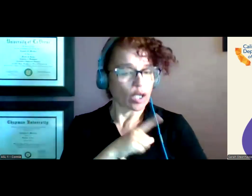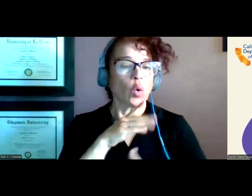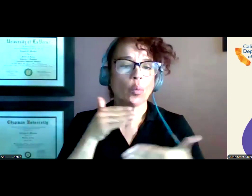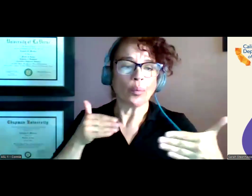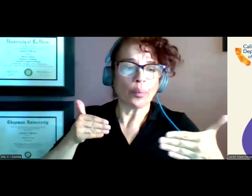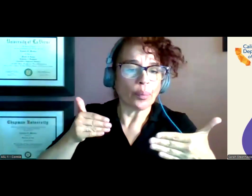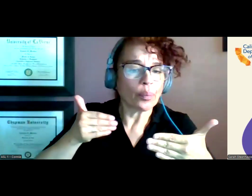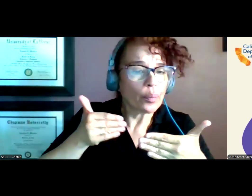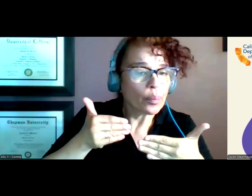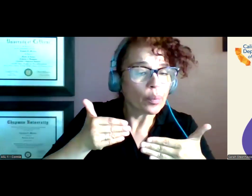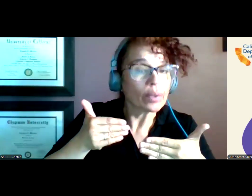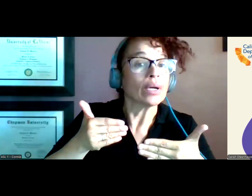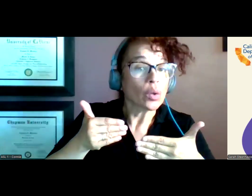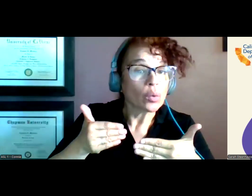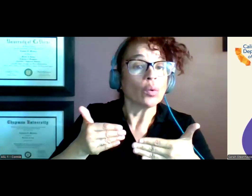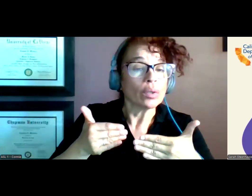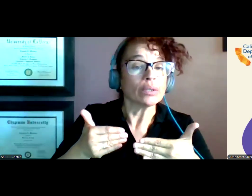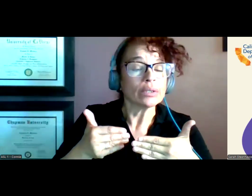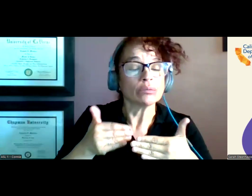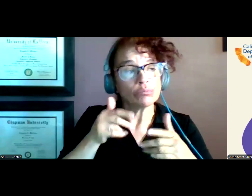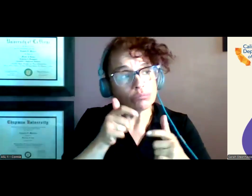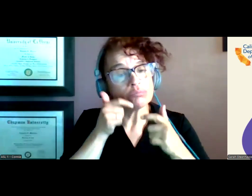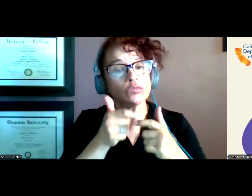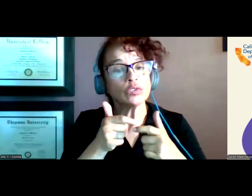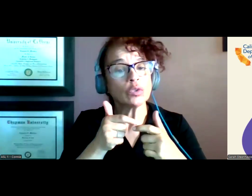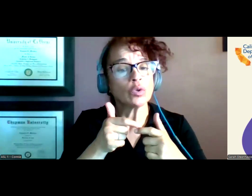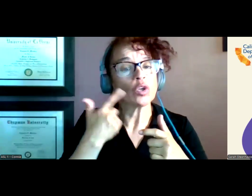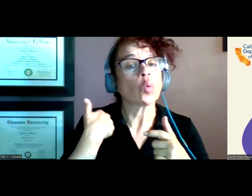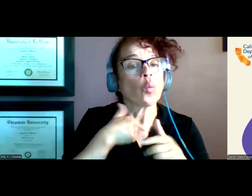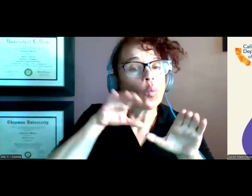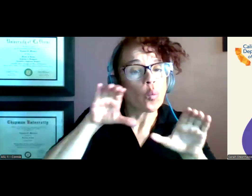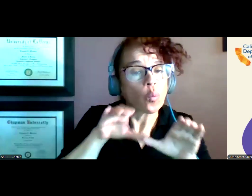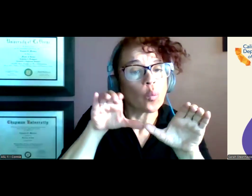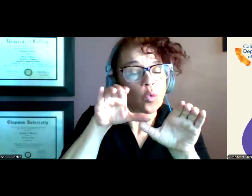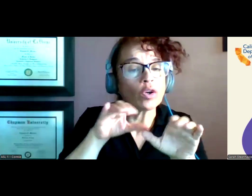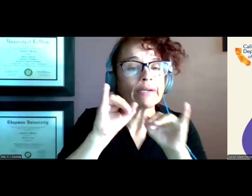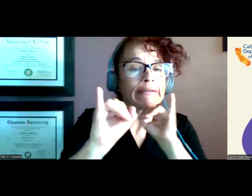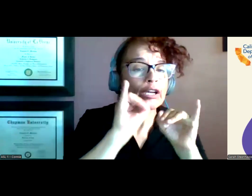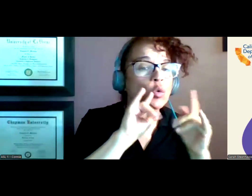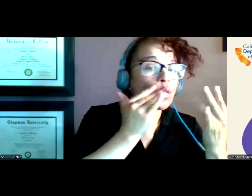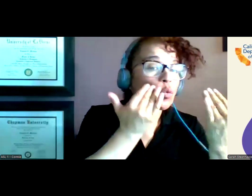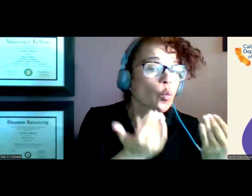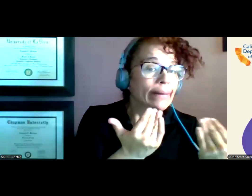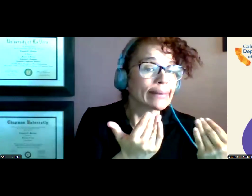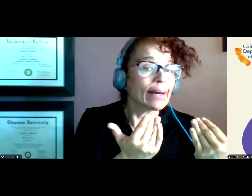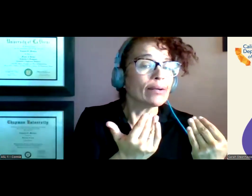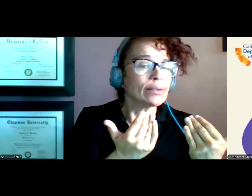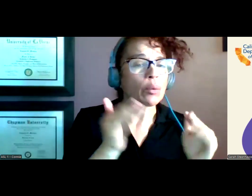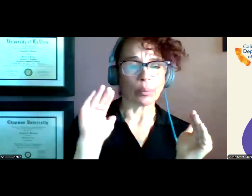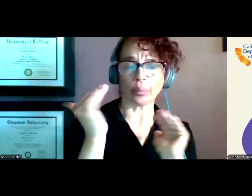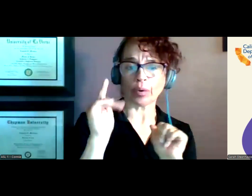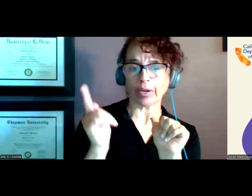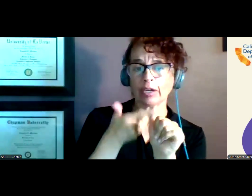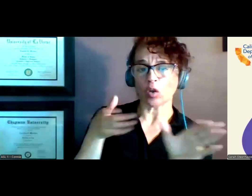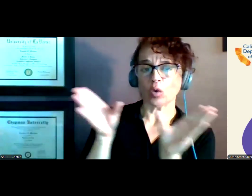close to launching it. We're doing, some of the interviews right now, and it looks like our